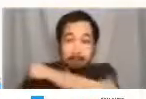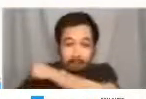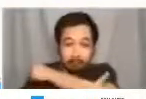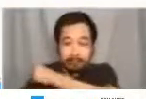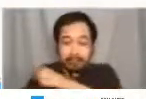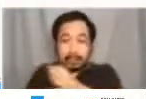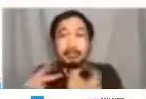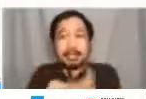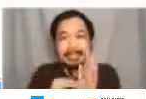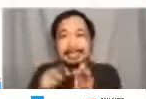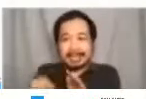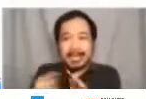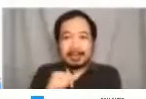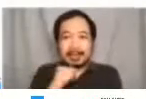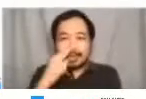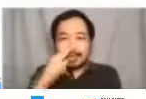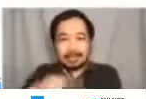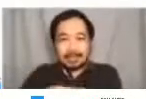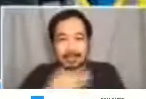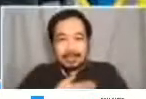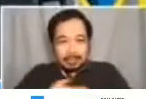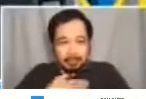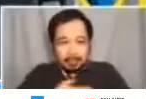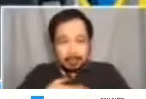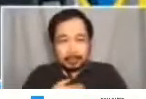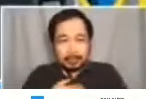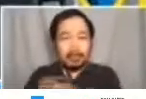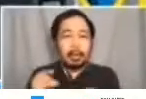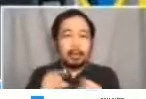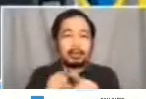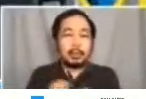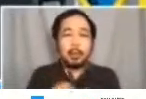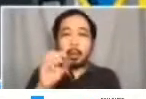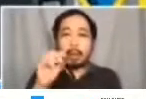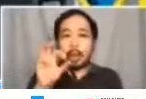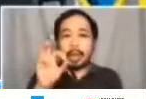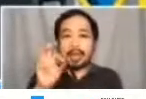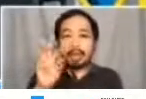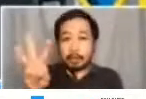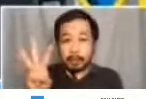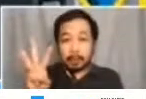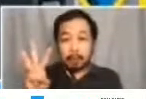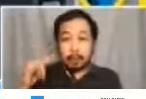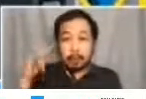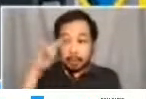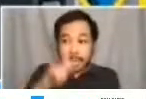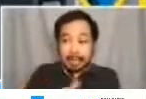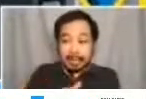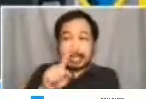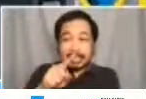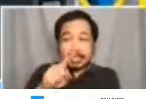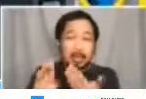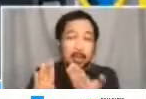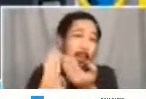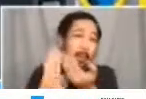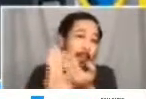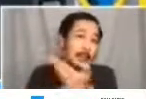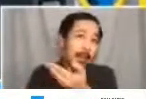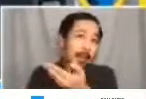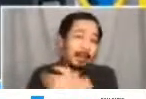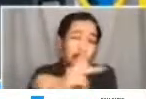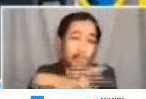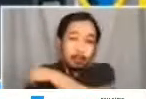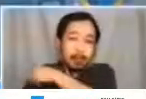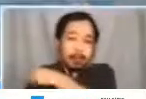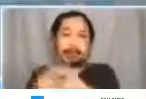and has 99.99% efficacy in eradicating germs, viruses, and other